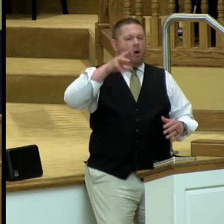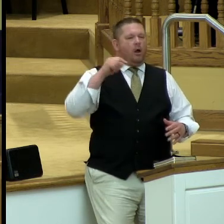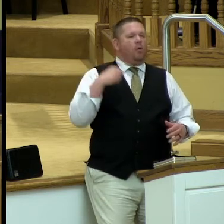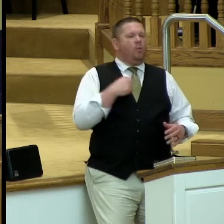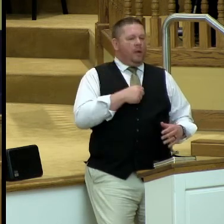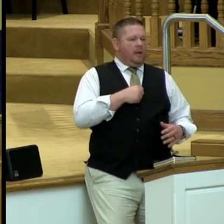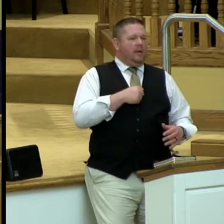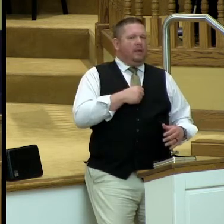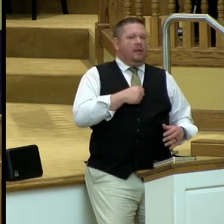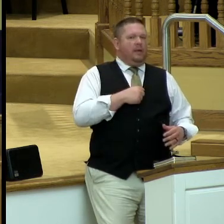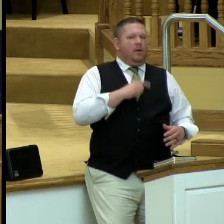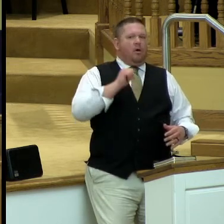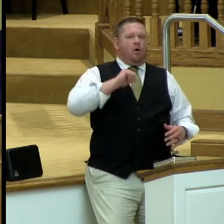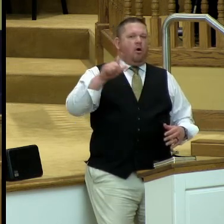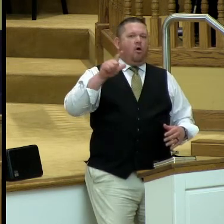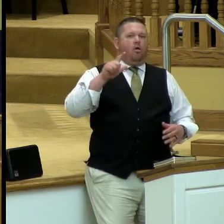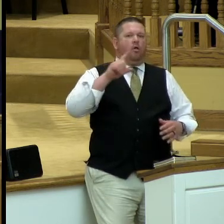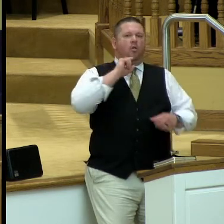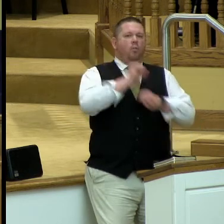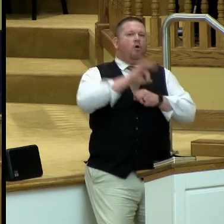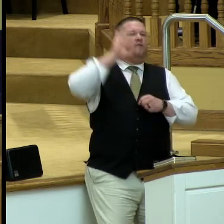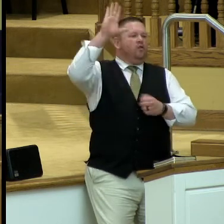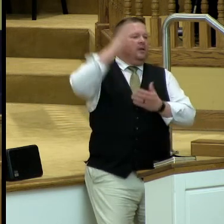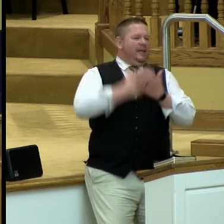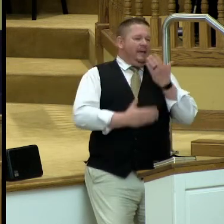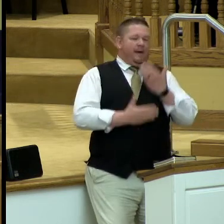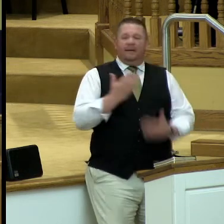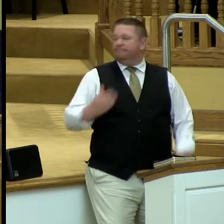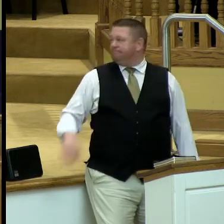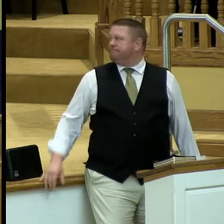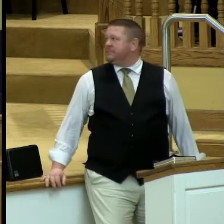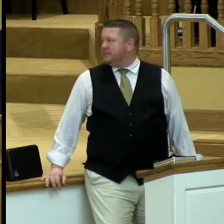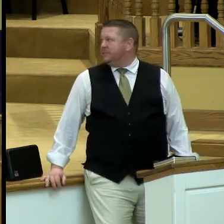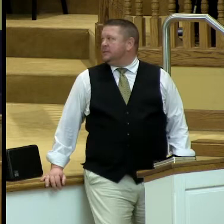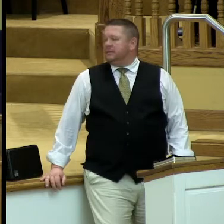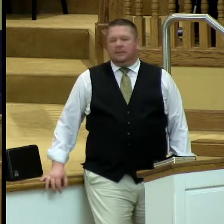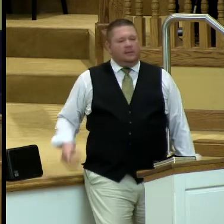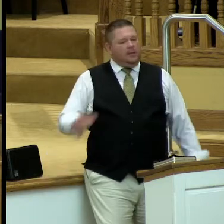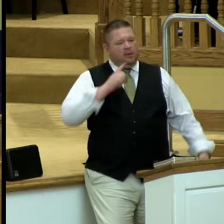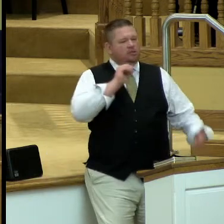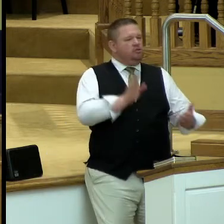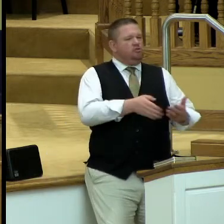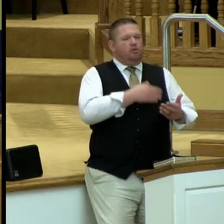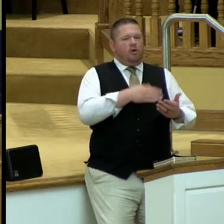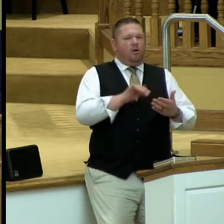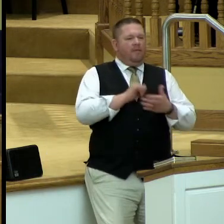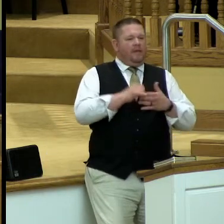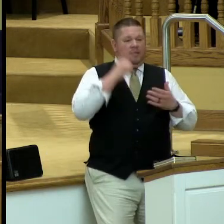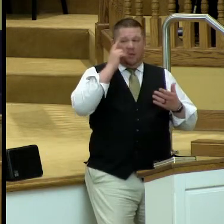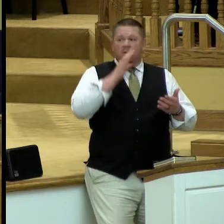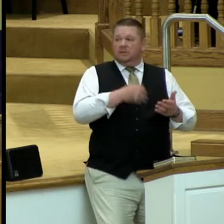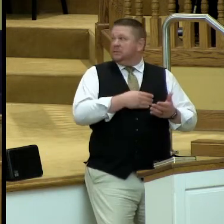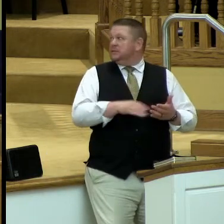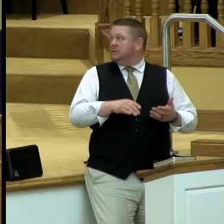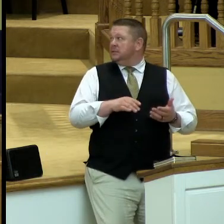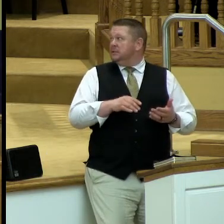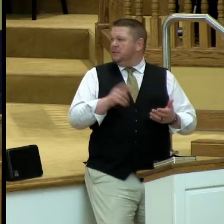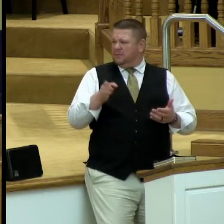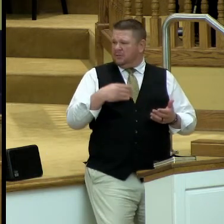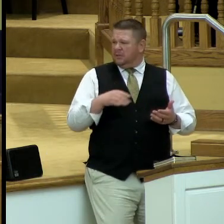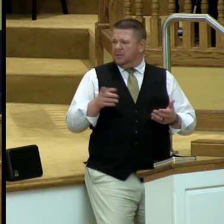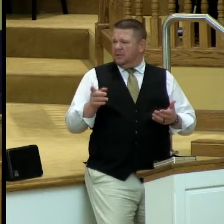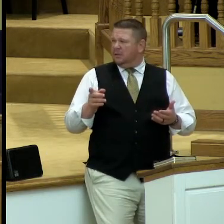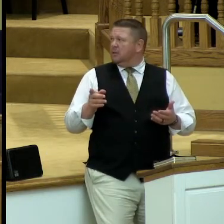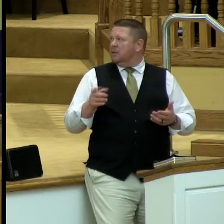potter, and we all are the work of Thy hand. Amen. There's a song that I think y'all sing, actually. I don't know. Do y'all sing